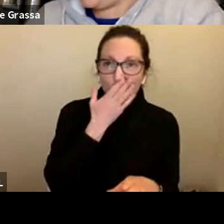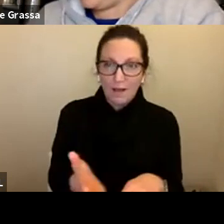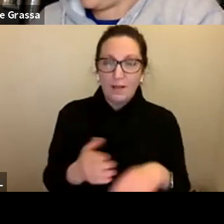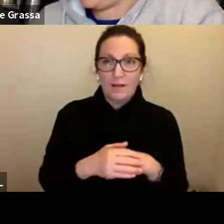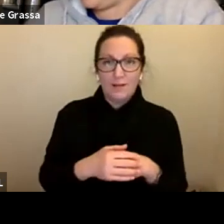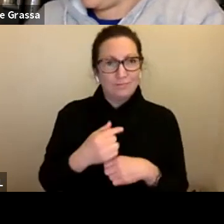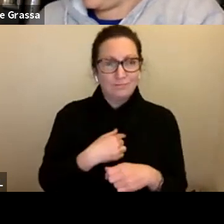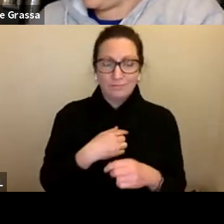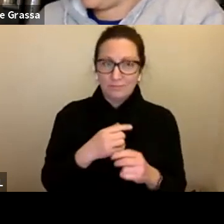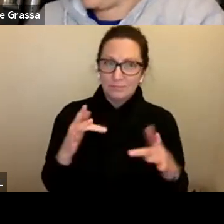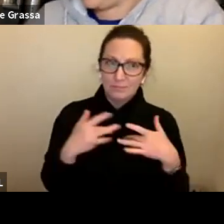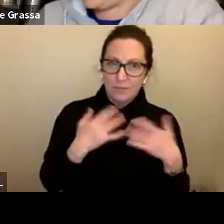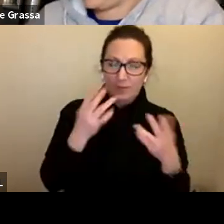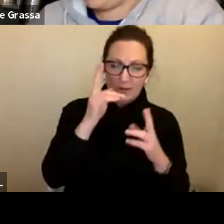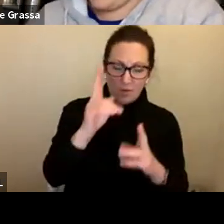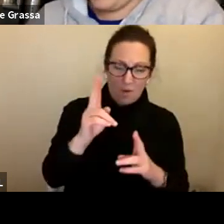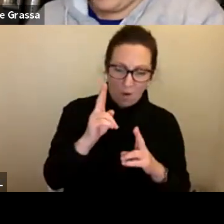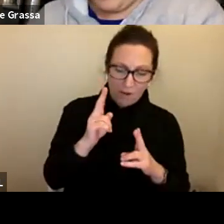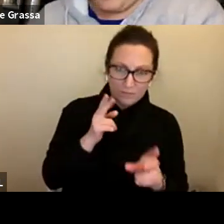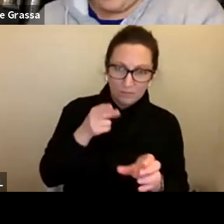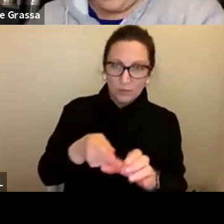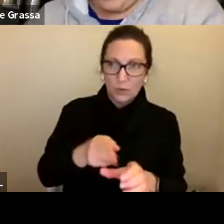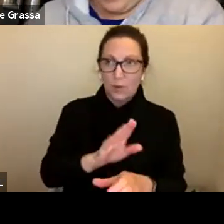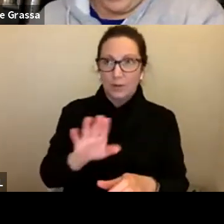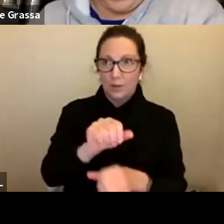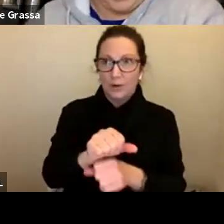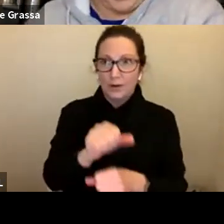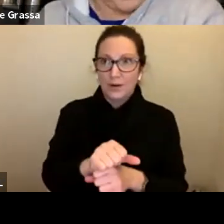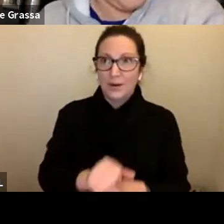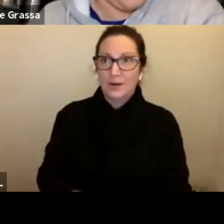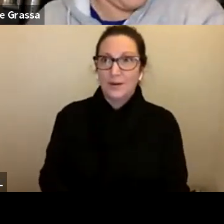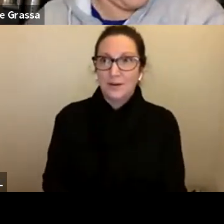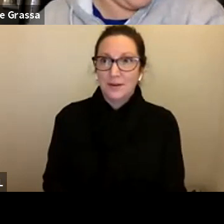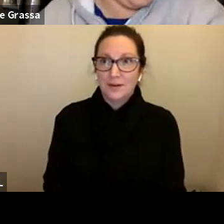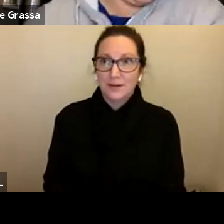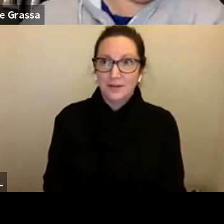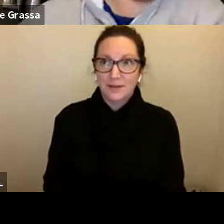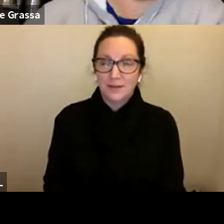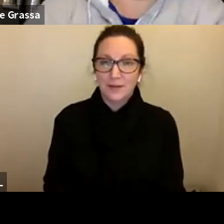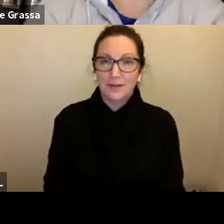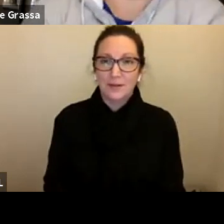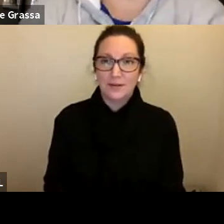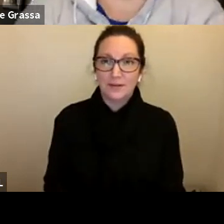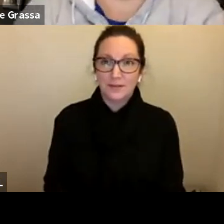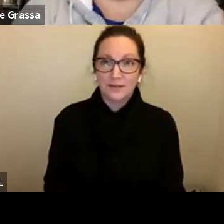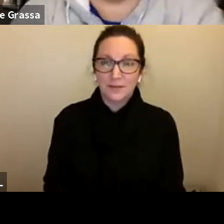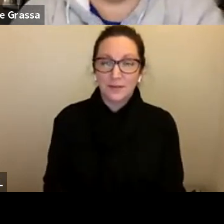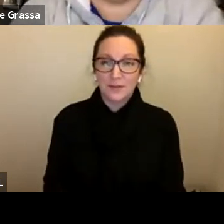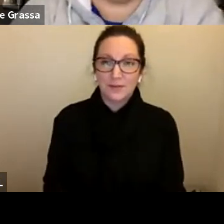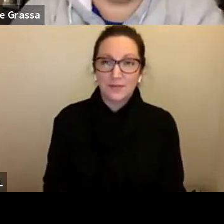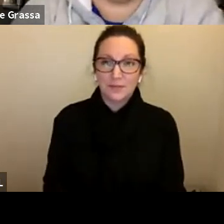this work with really anyone else than I am to be in this work with this task force, and